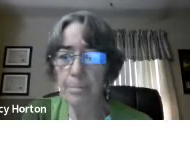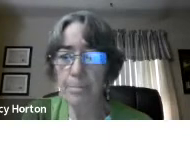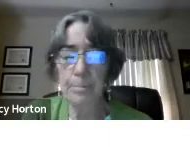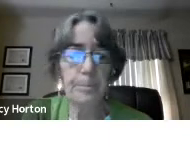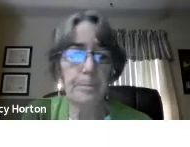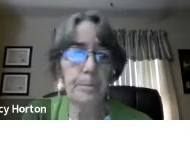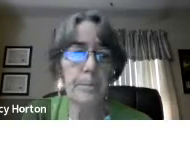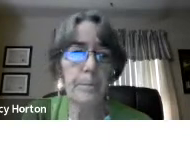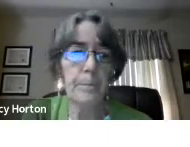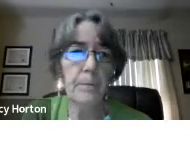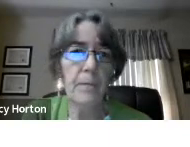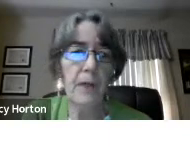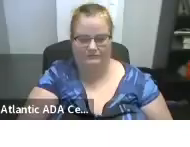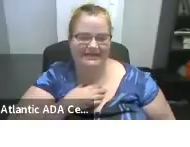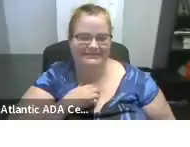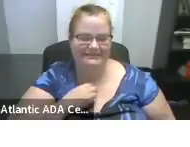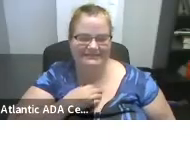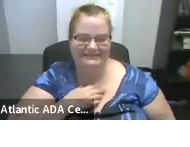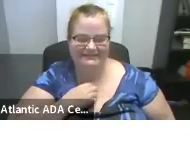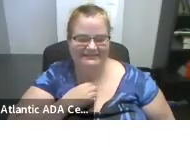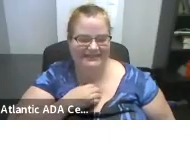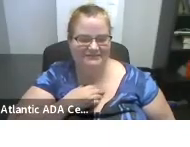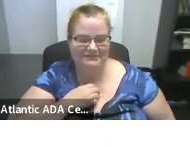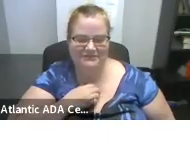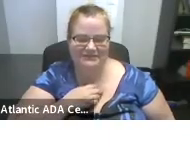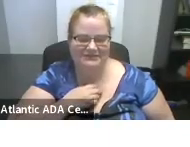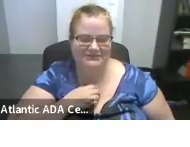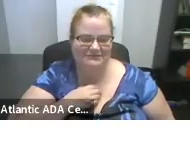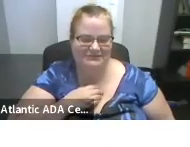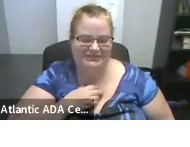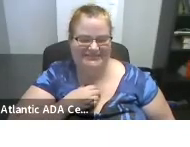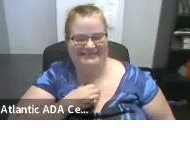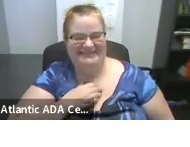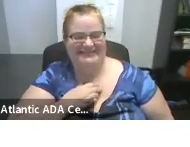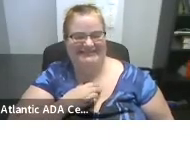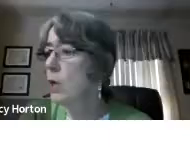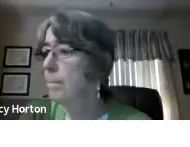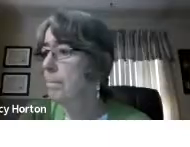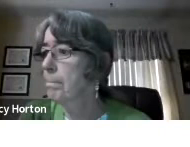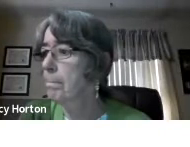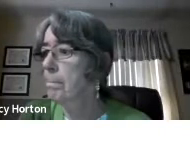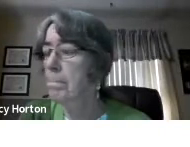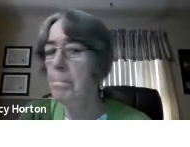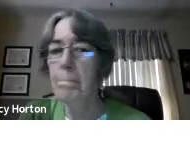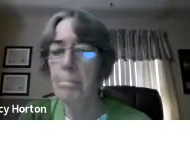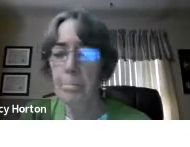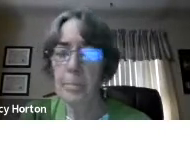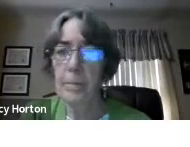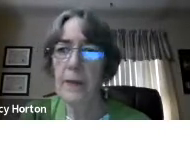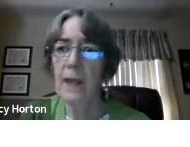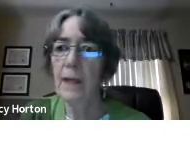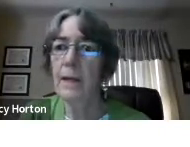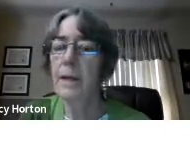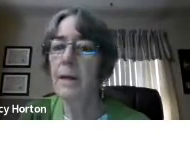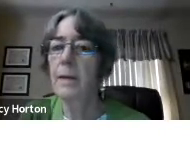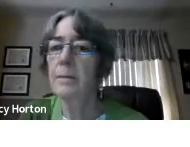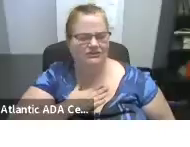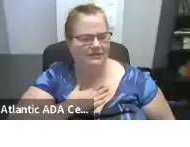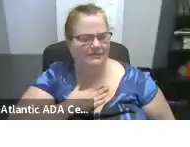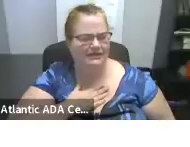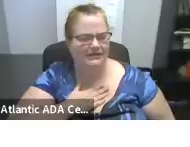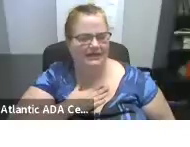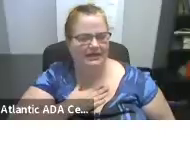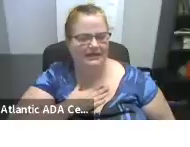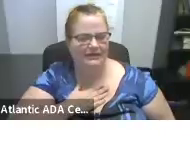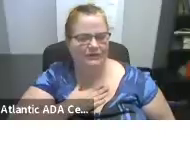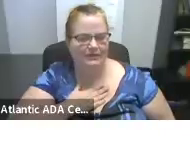III. Hey, Nancy. Time for more interruptions. Sure. So we had a question